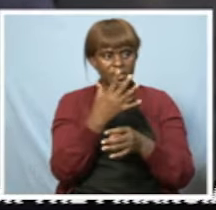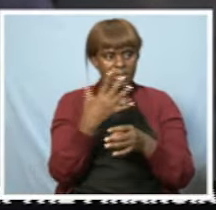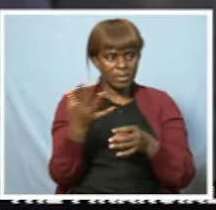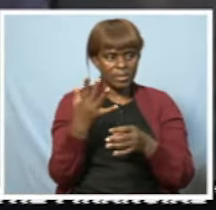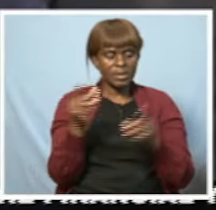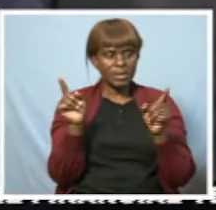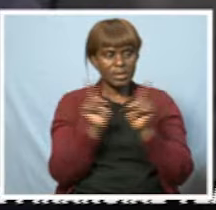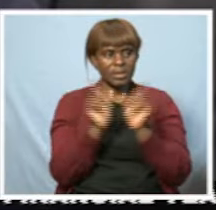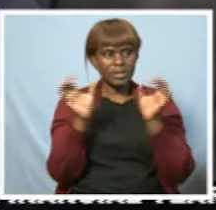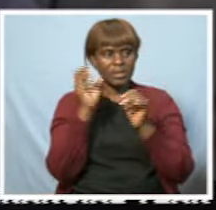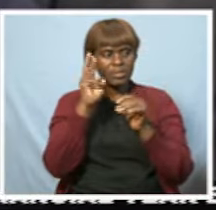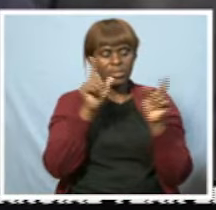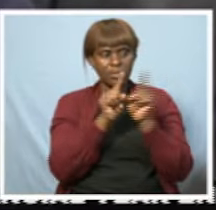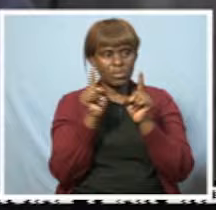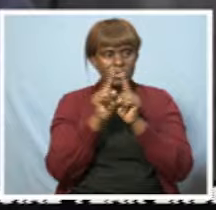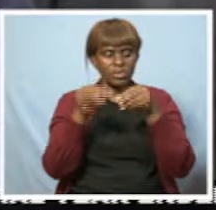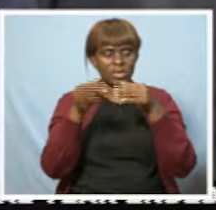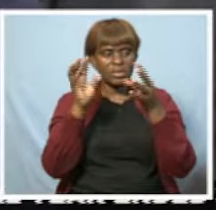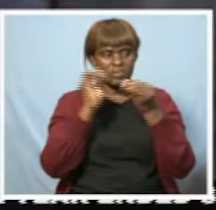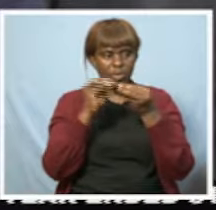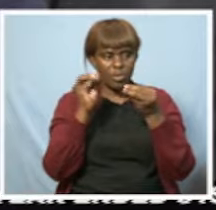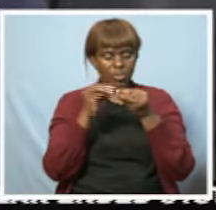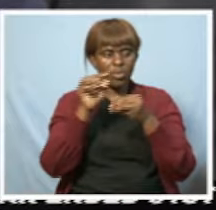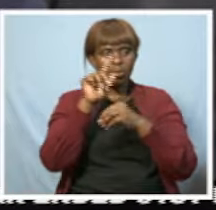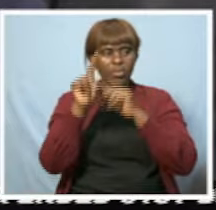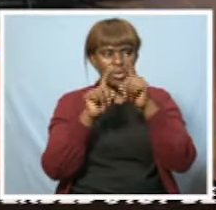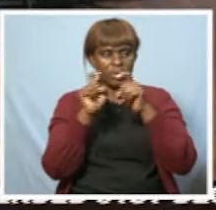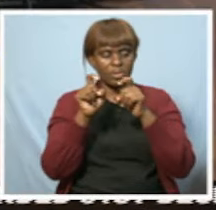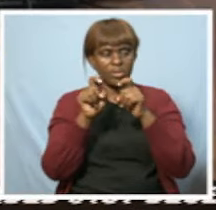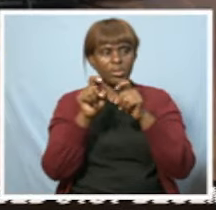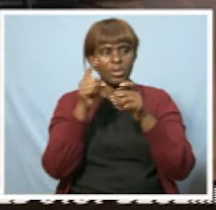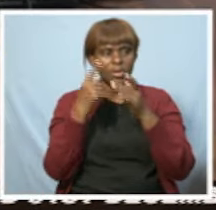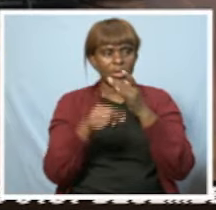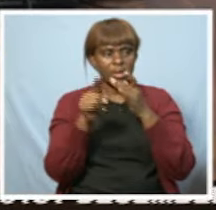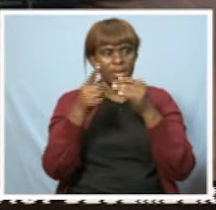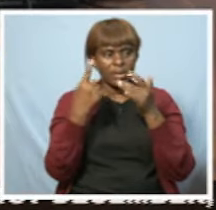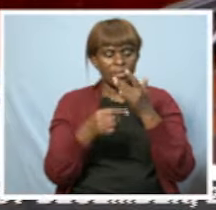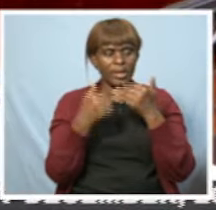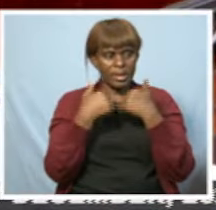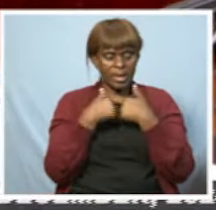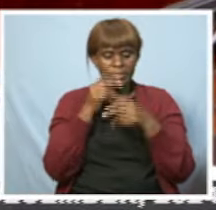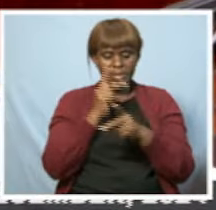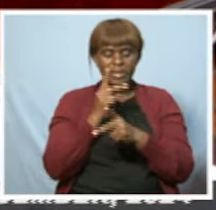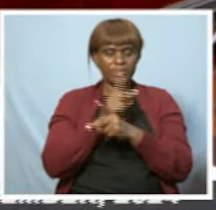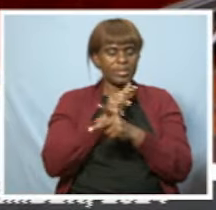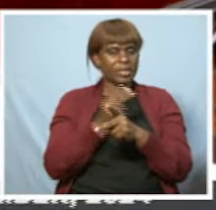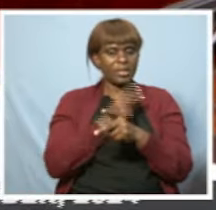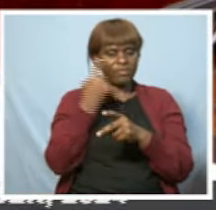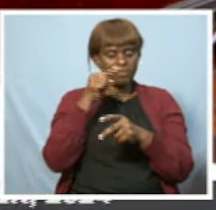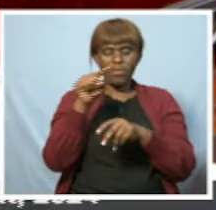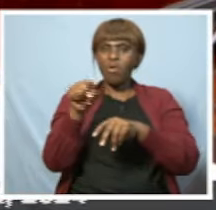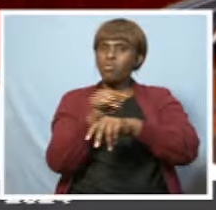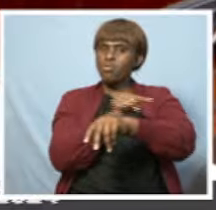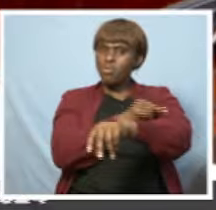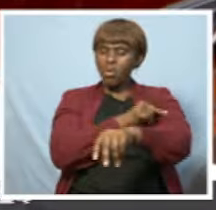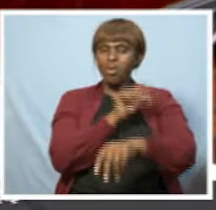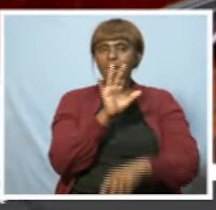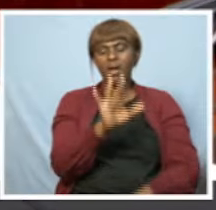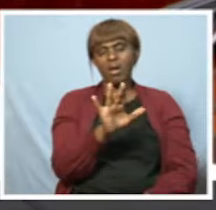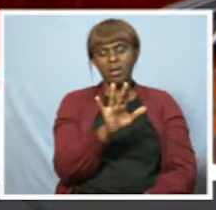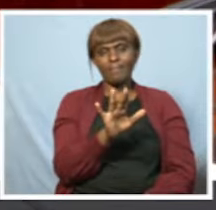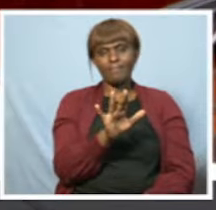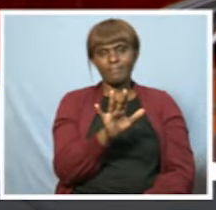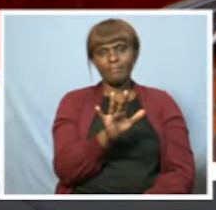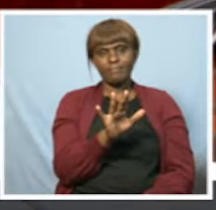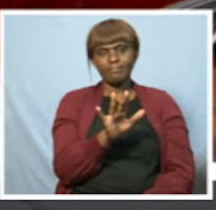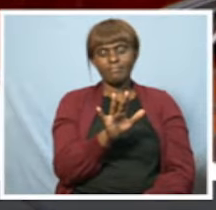the committee will also give you a lot of questions. I think that is what has kept us here for this long.